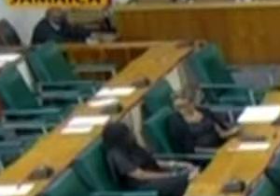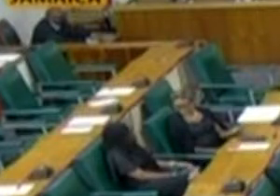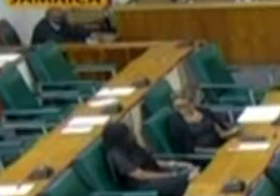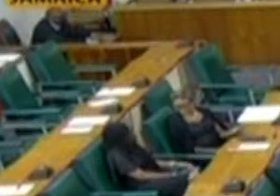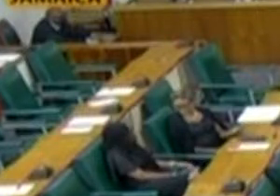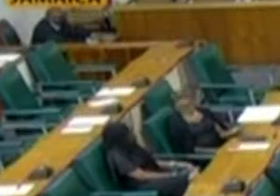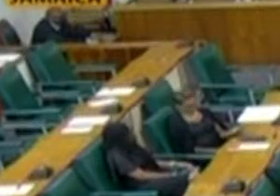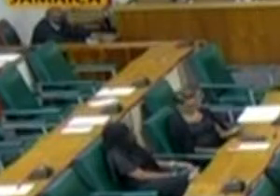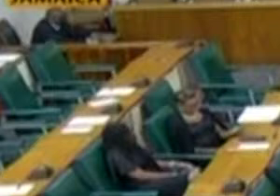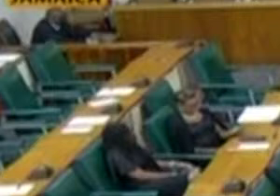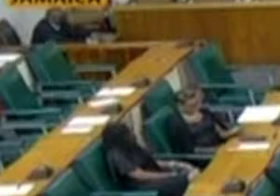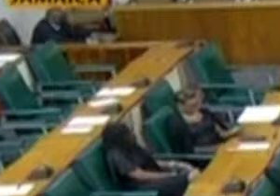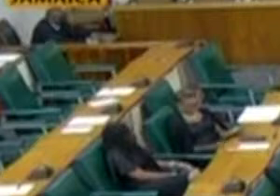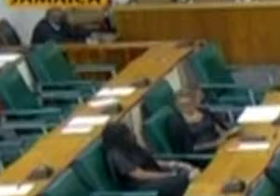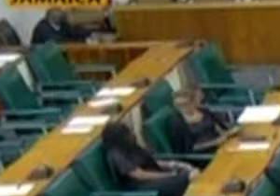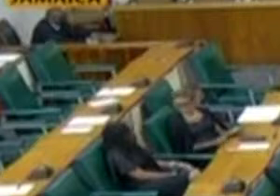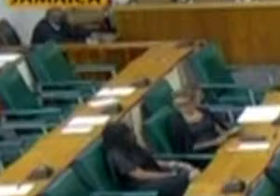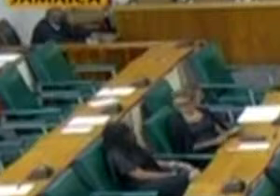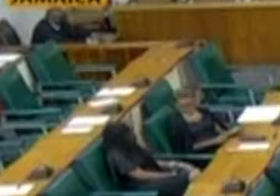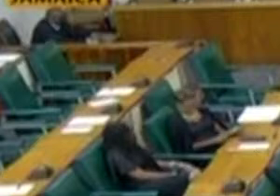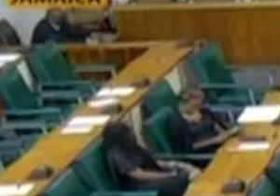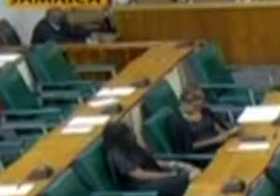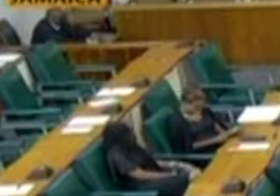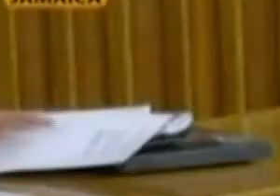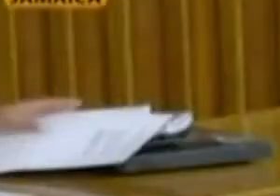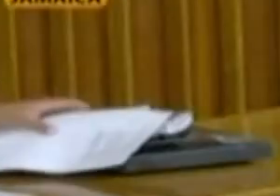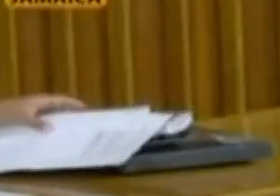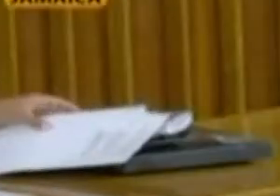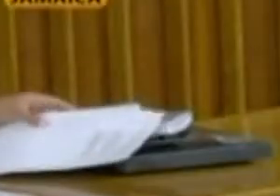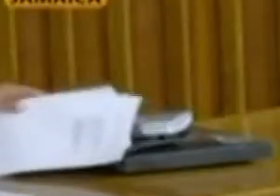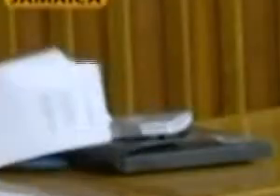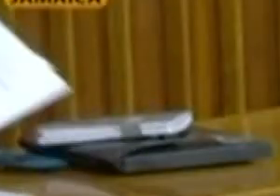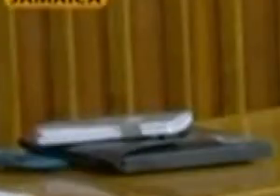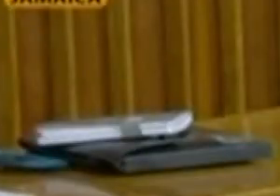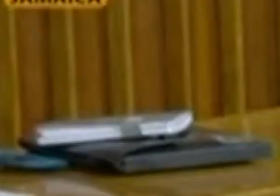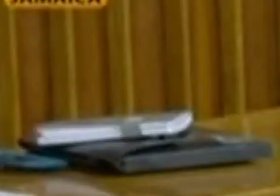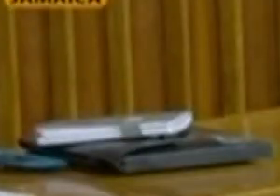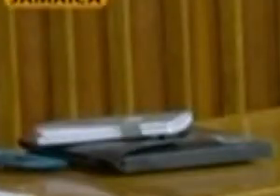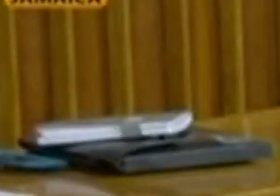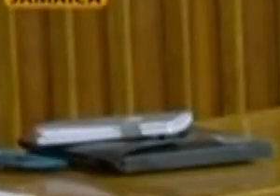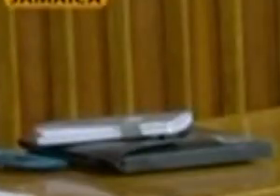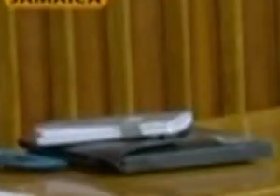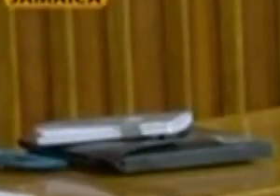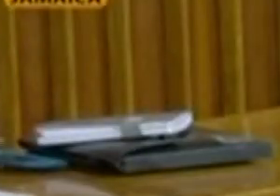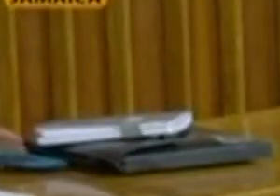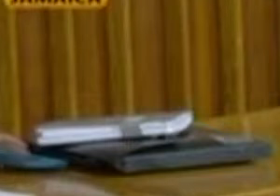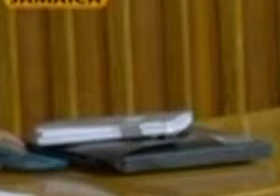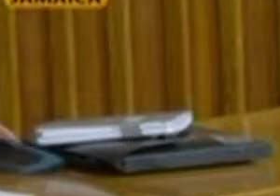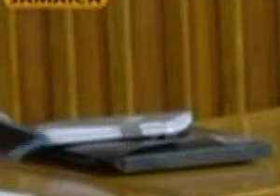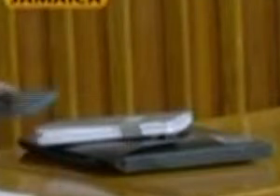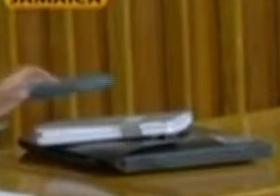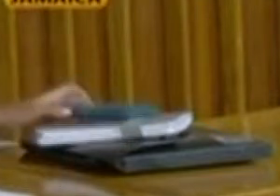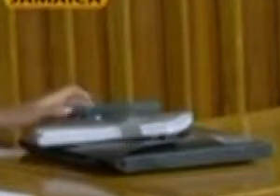An amendment to the first report, Annual Report on Audited Financial Statement for the Human